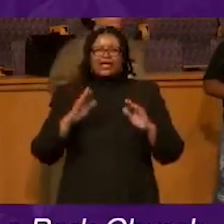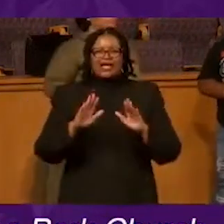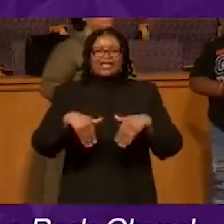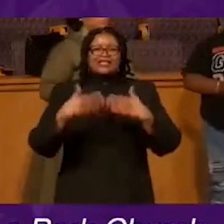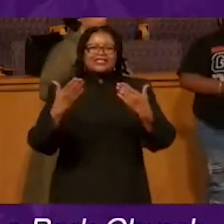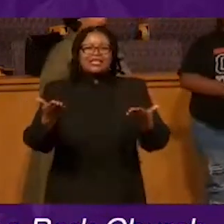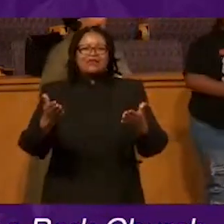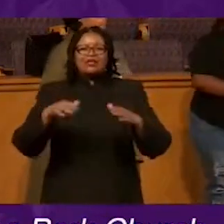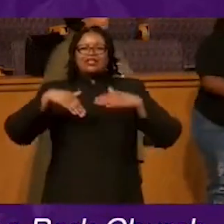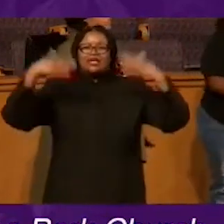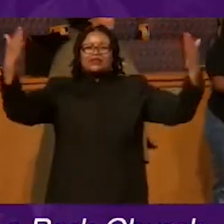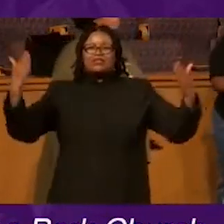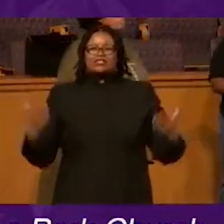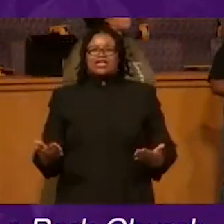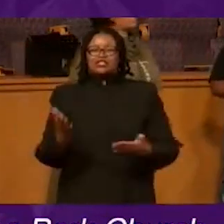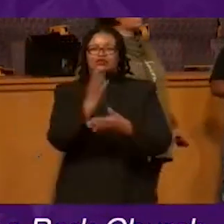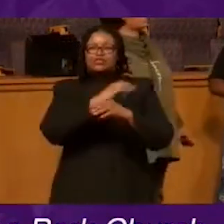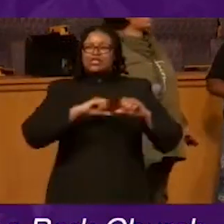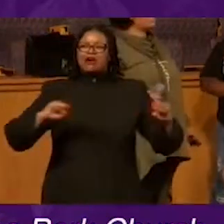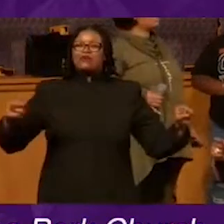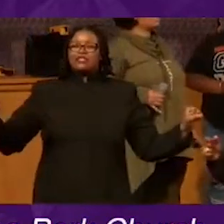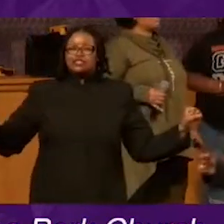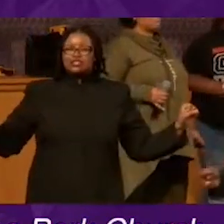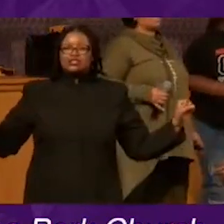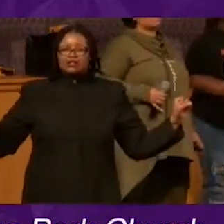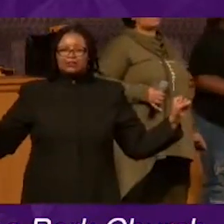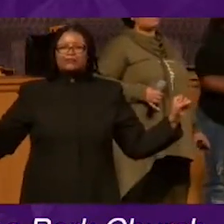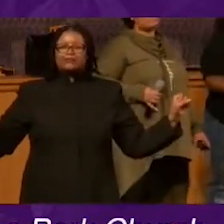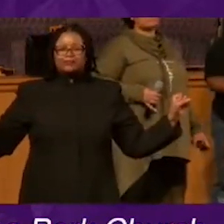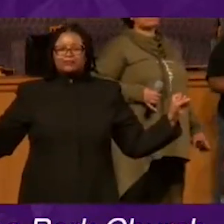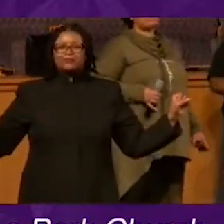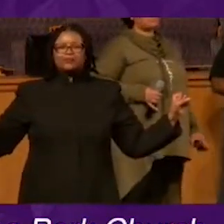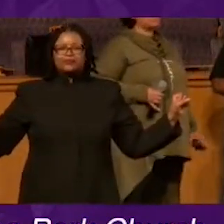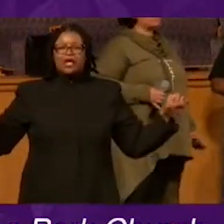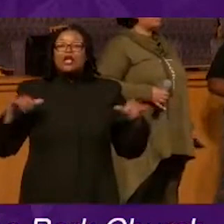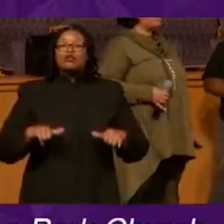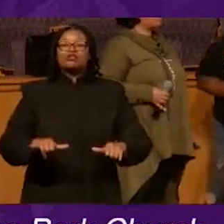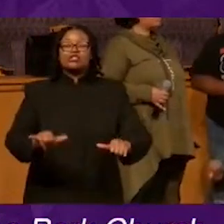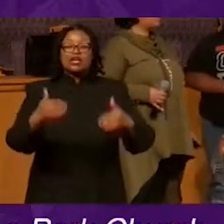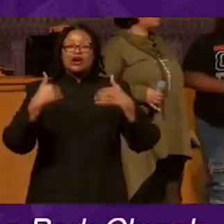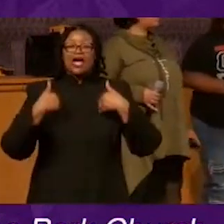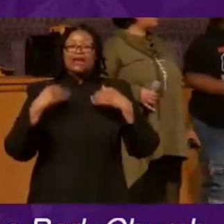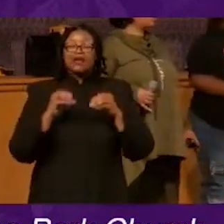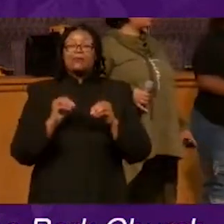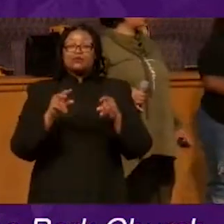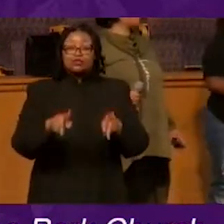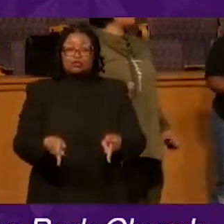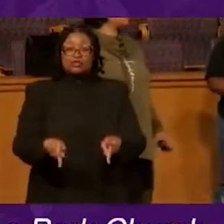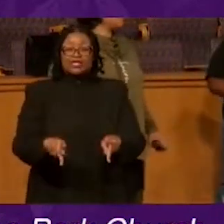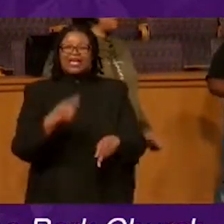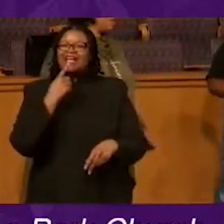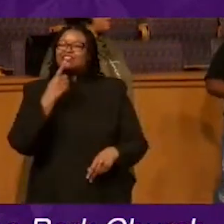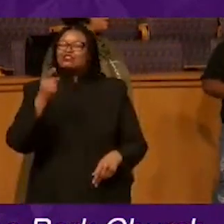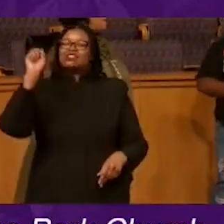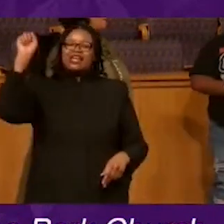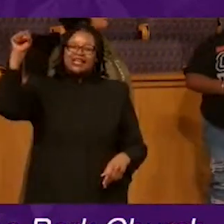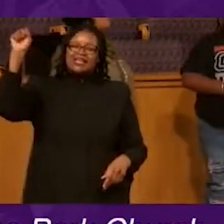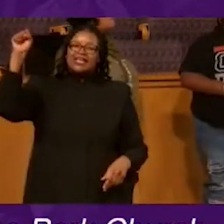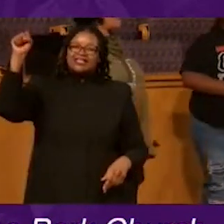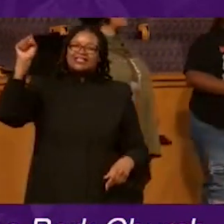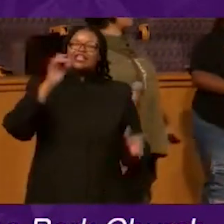extended the invitation for salvation. But you still have this opportunity to say yes to